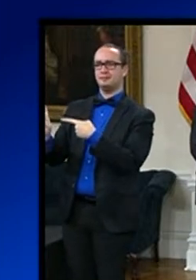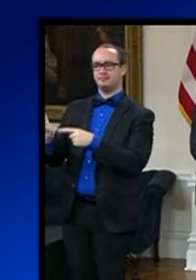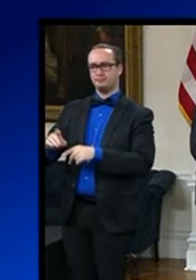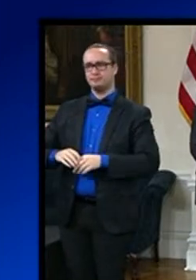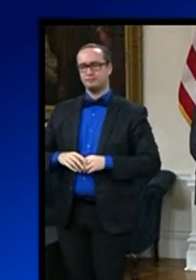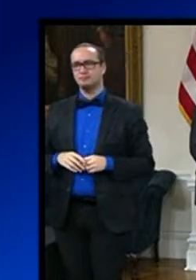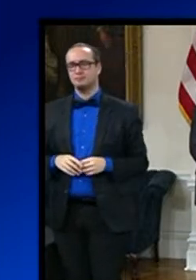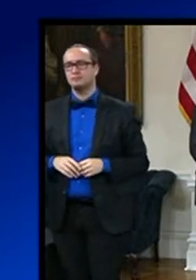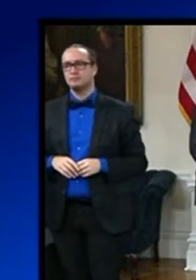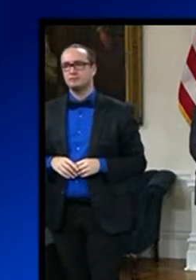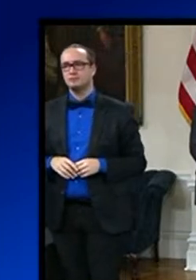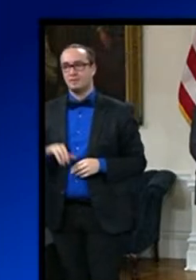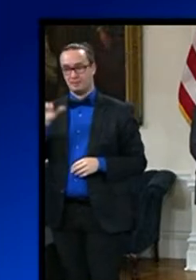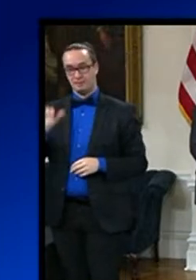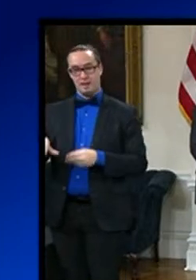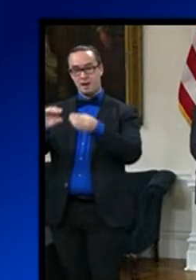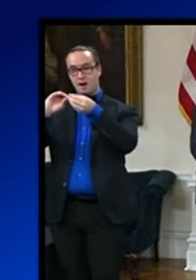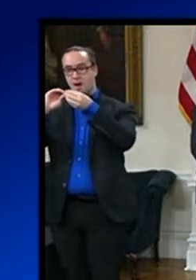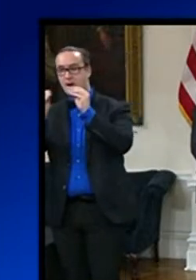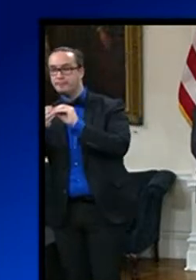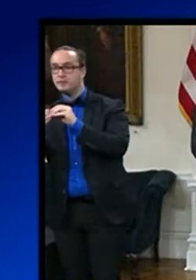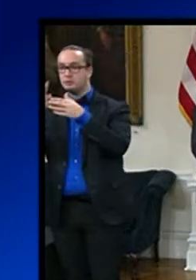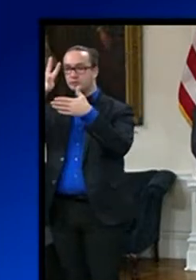to establish partnerships with local health